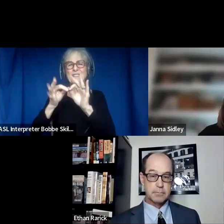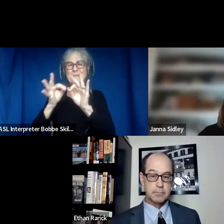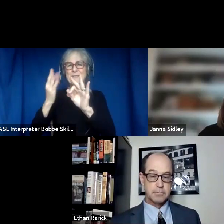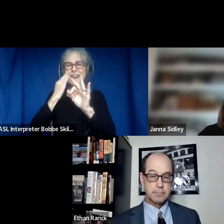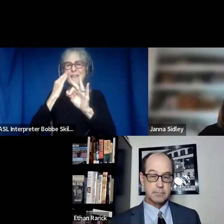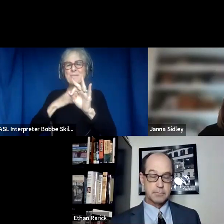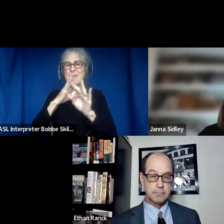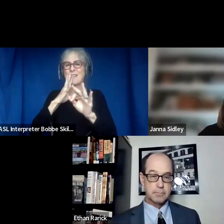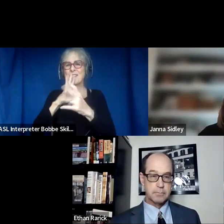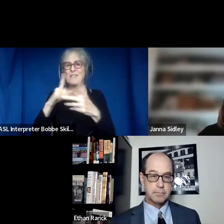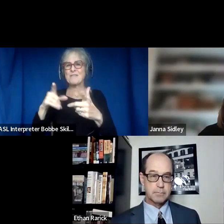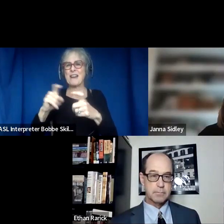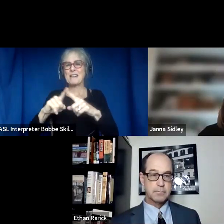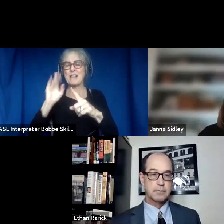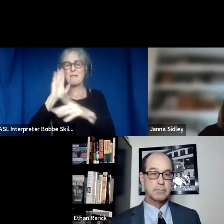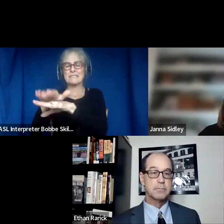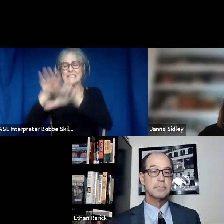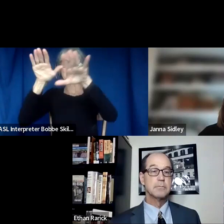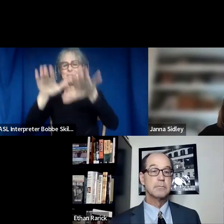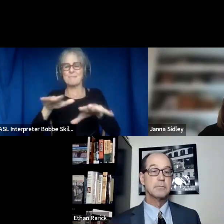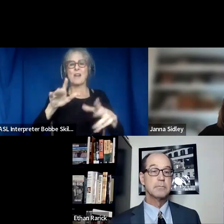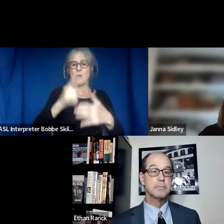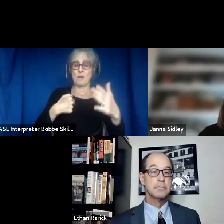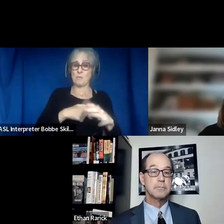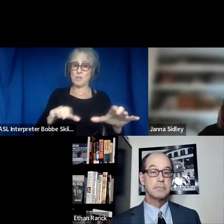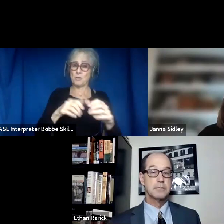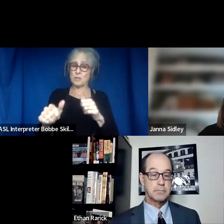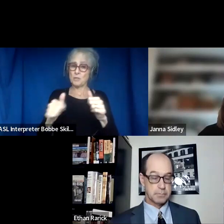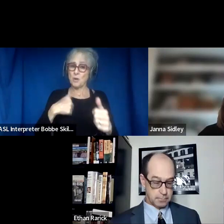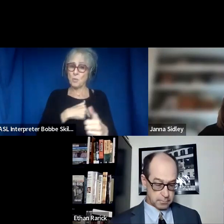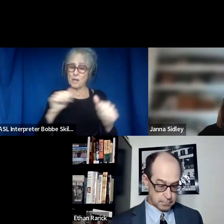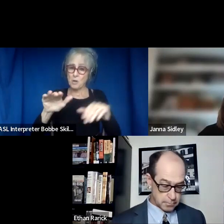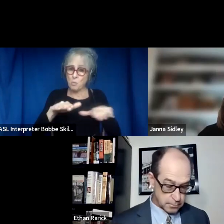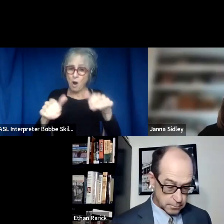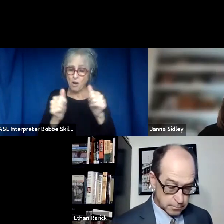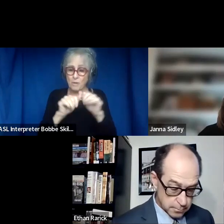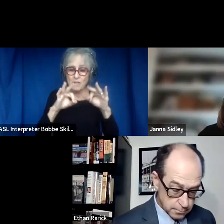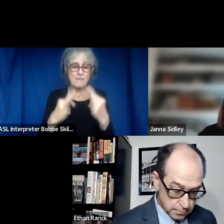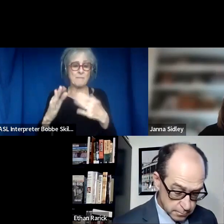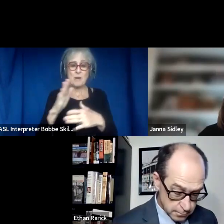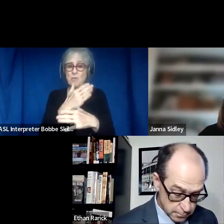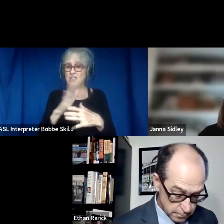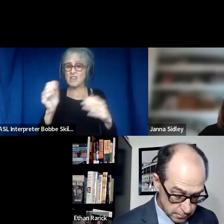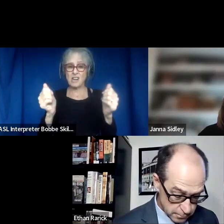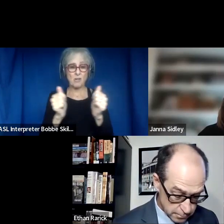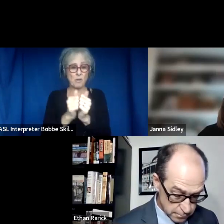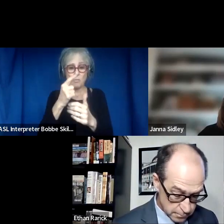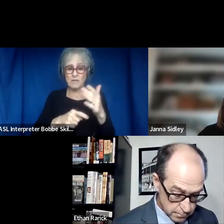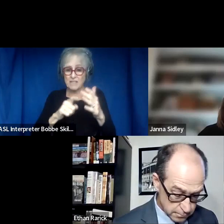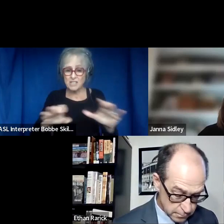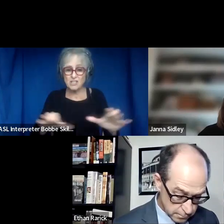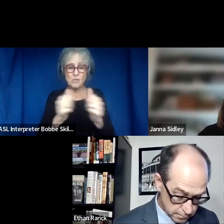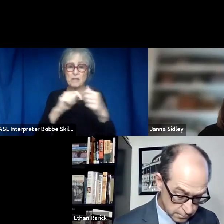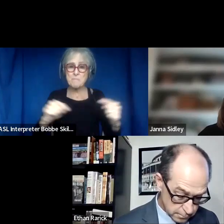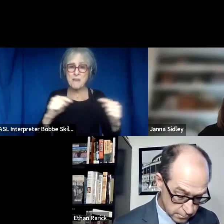down. But what we do is actually walk with a family and we share in their plights and in their pain. And it's heavy lifting. I